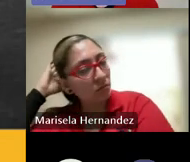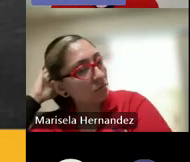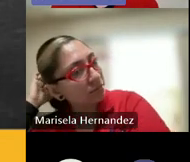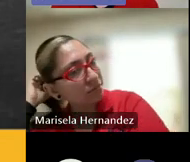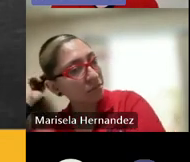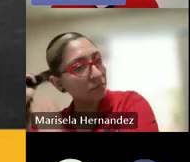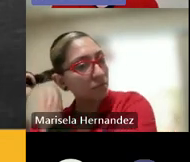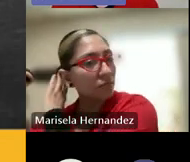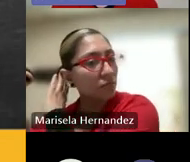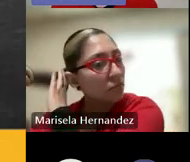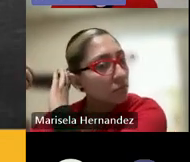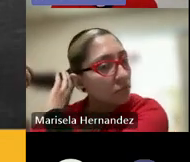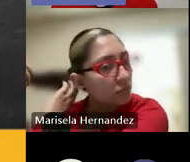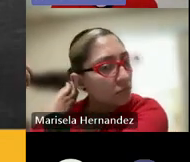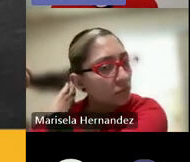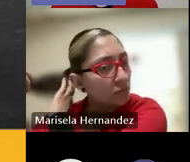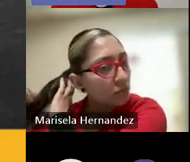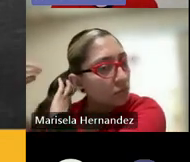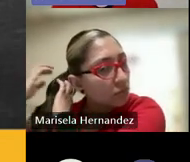budget.